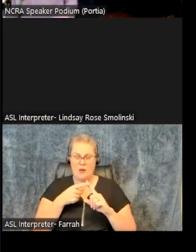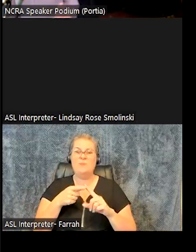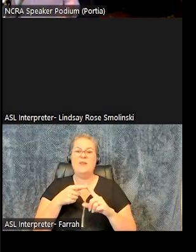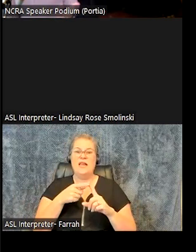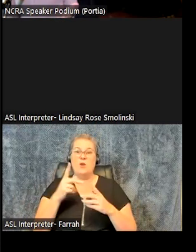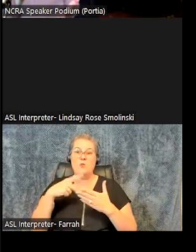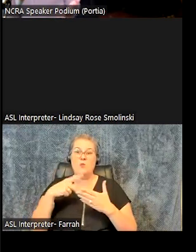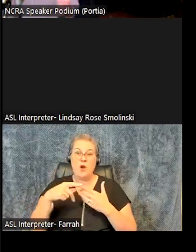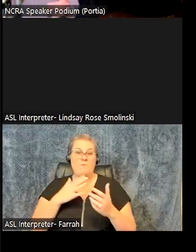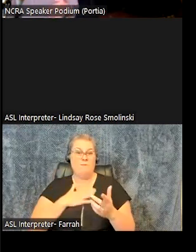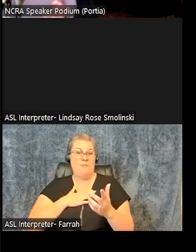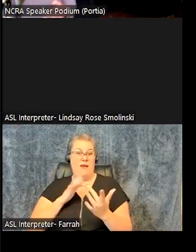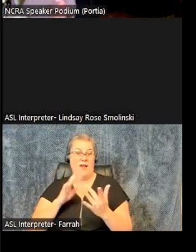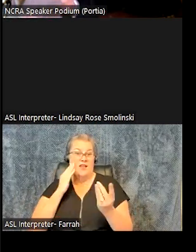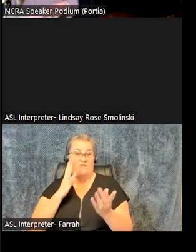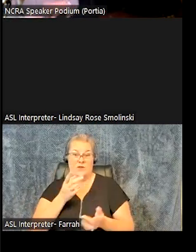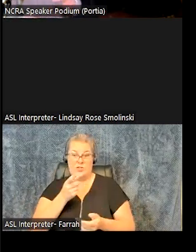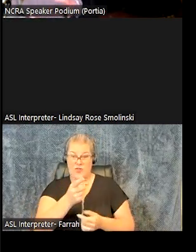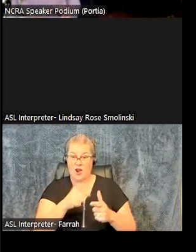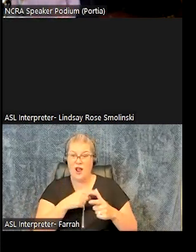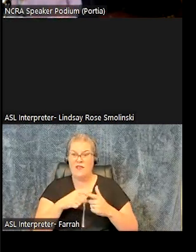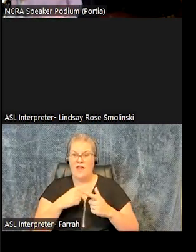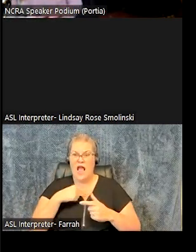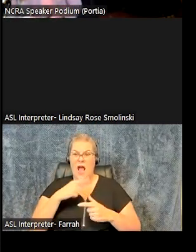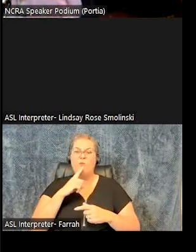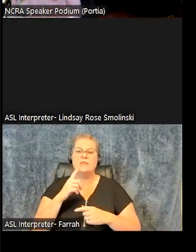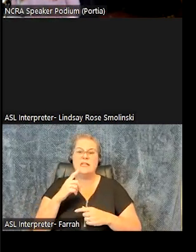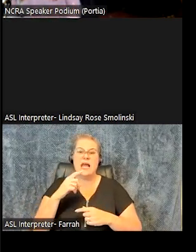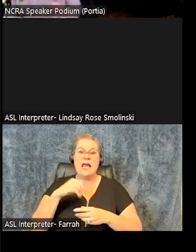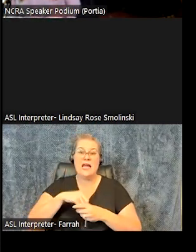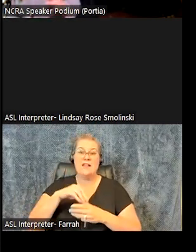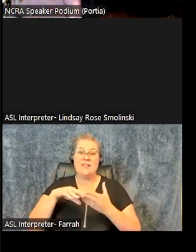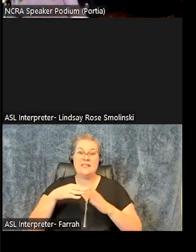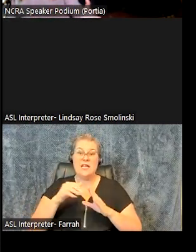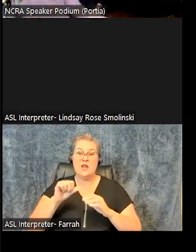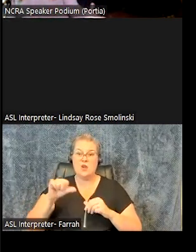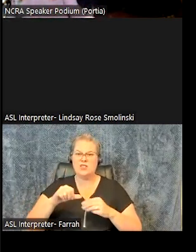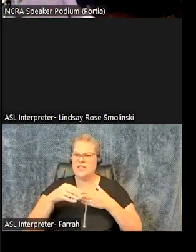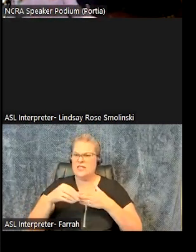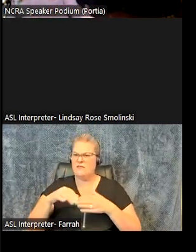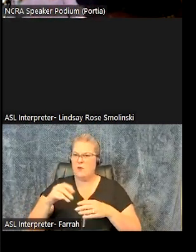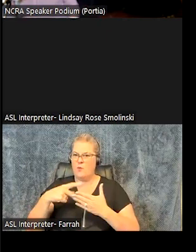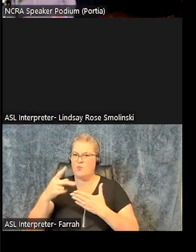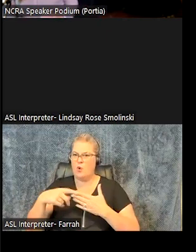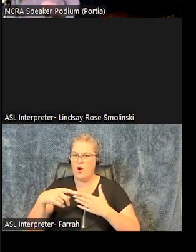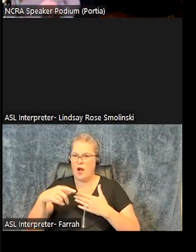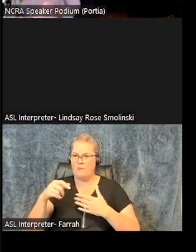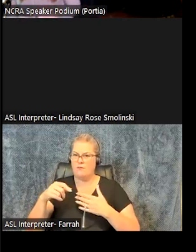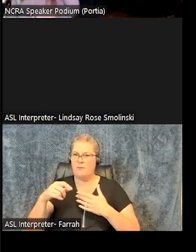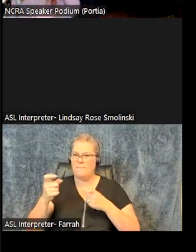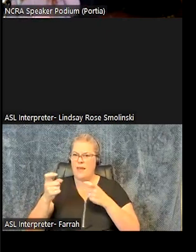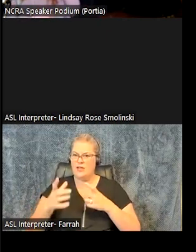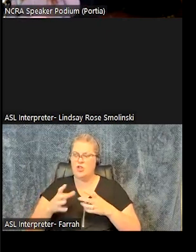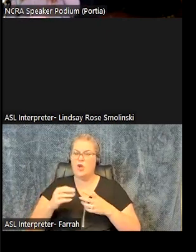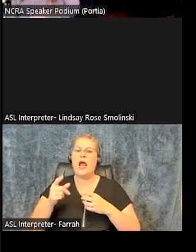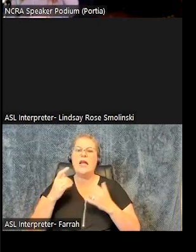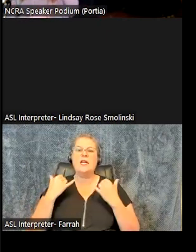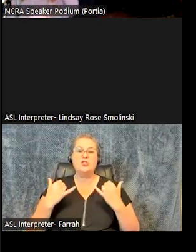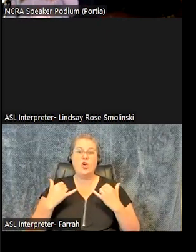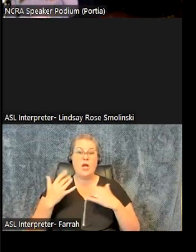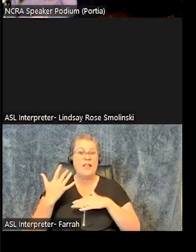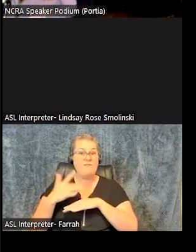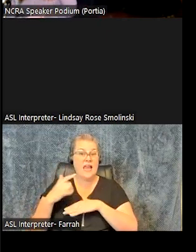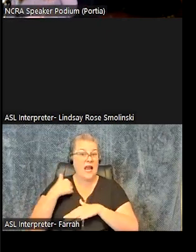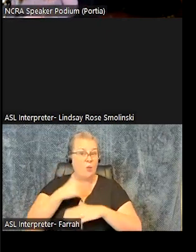information. And I will say in the city of Austin, this program is led by a program manager, the Circular Economy Program, and it is currently vacant and we are